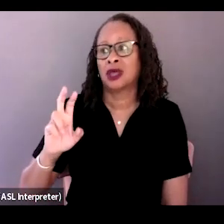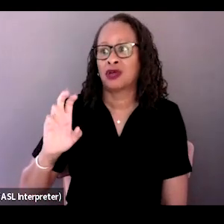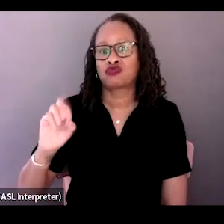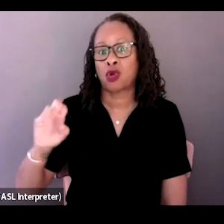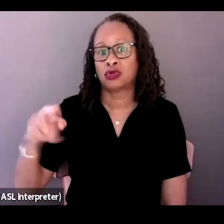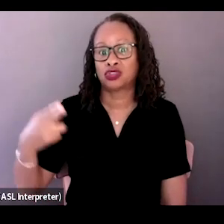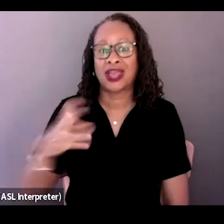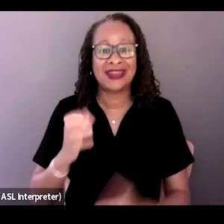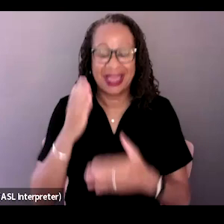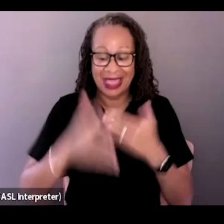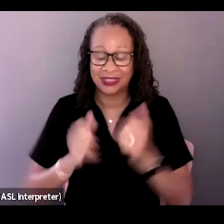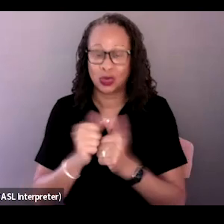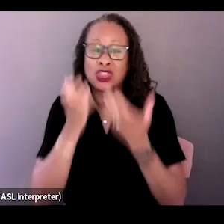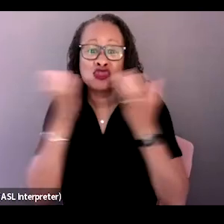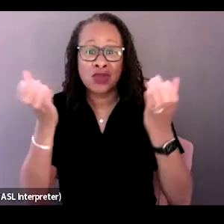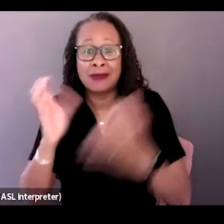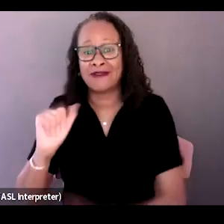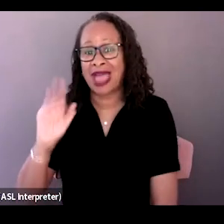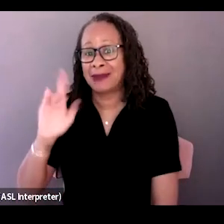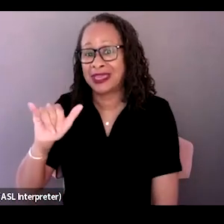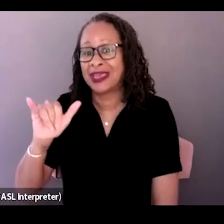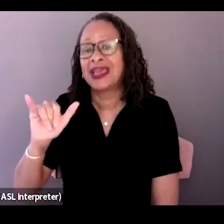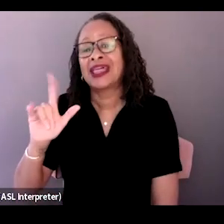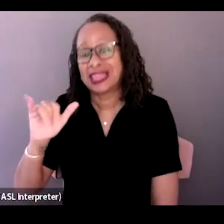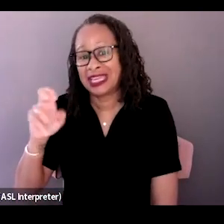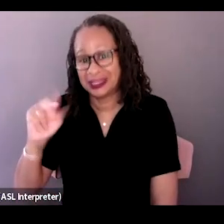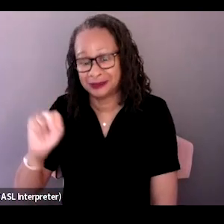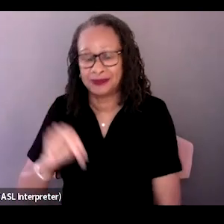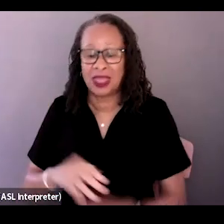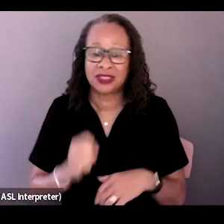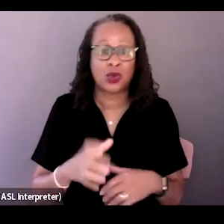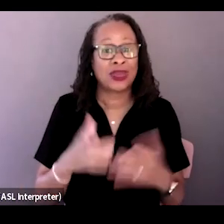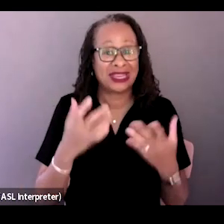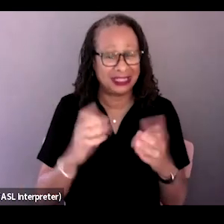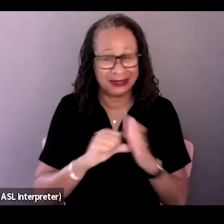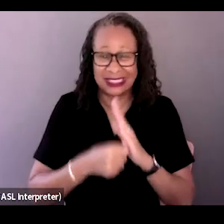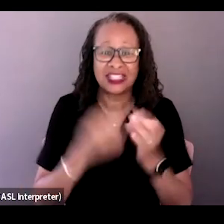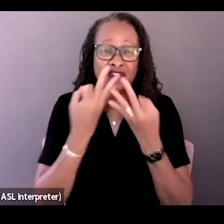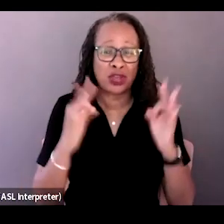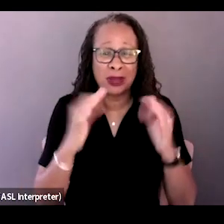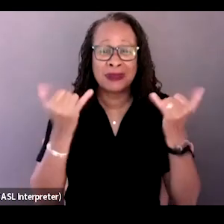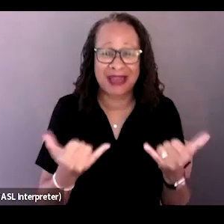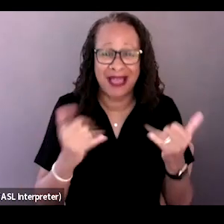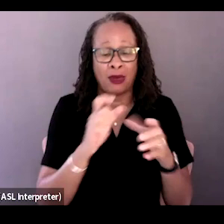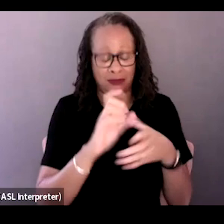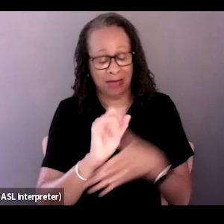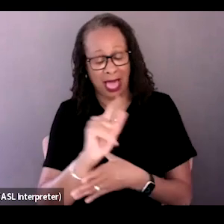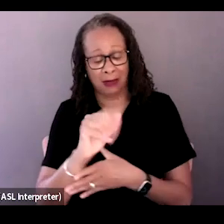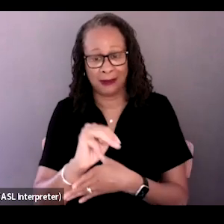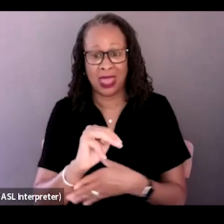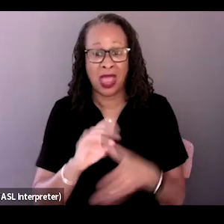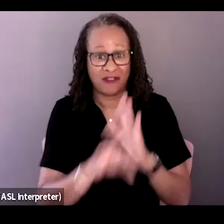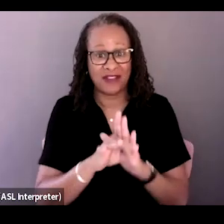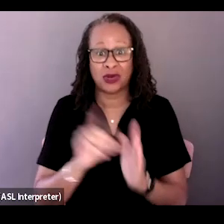both like numbers from the We Insist Freedom Now album. That was actually in its integrity. We found that at the